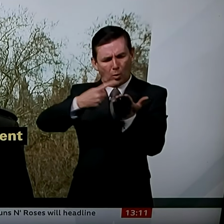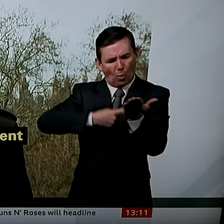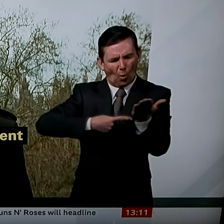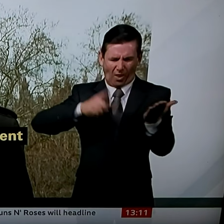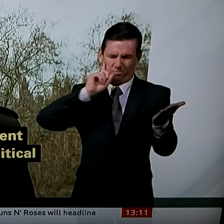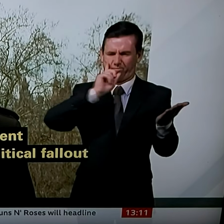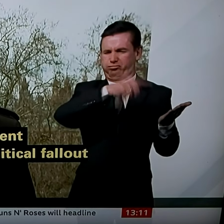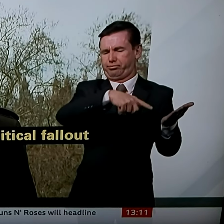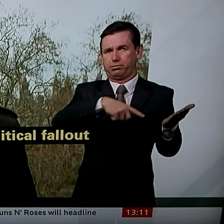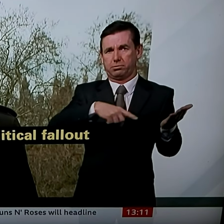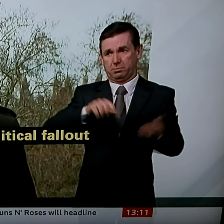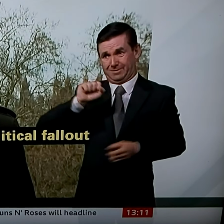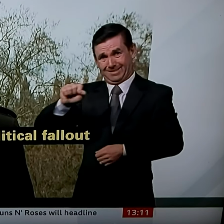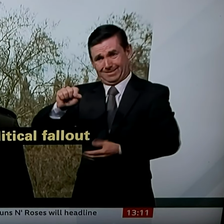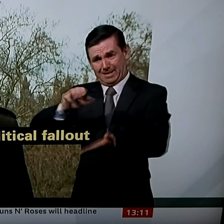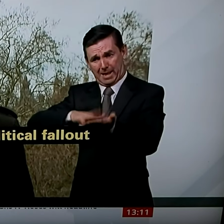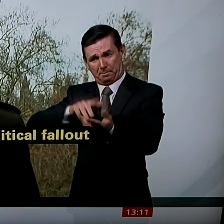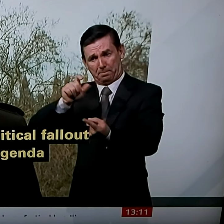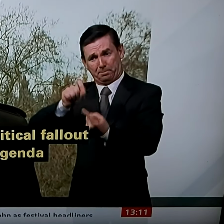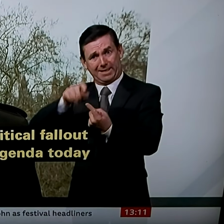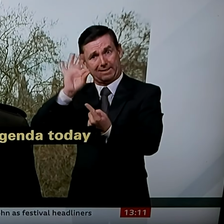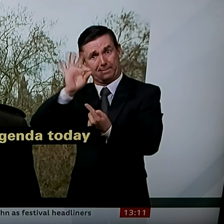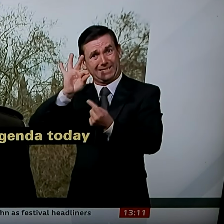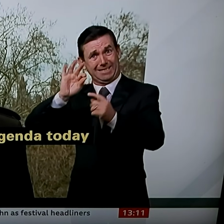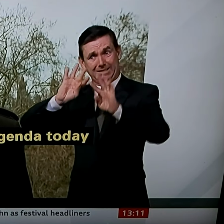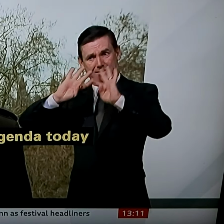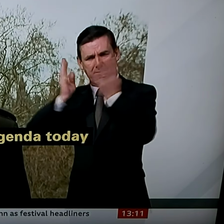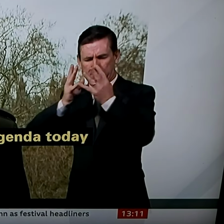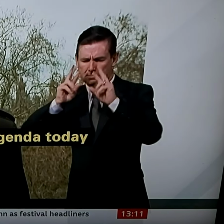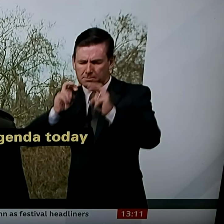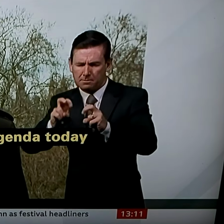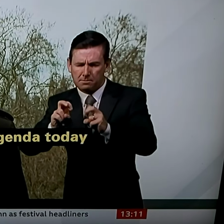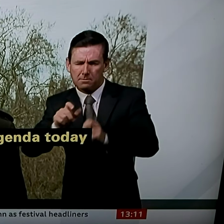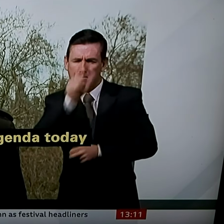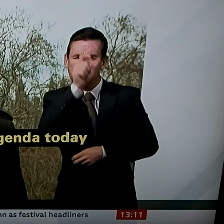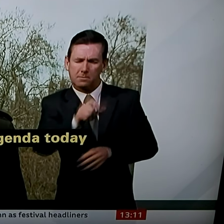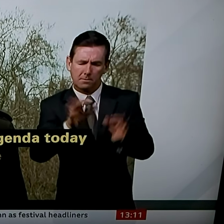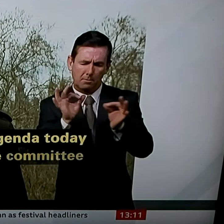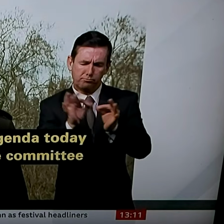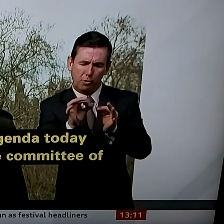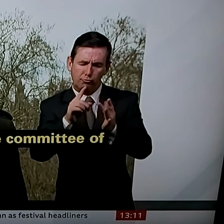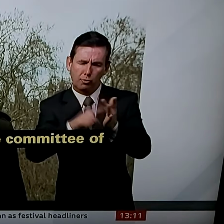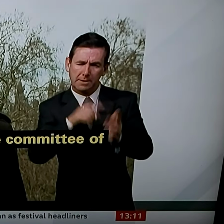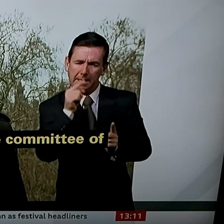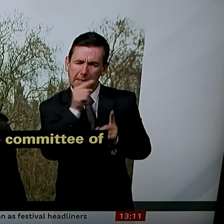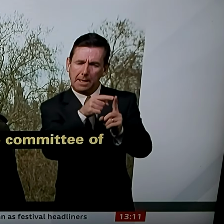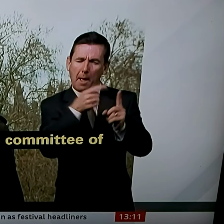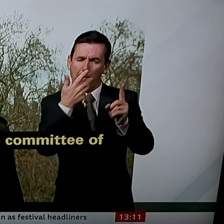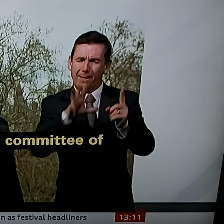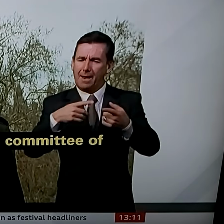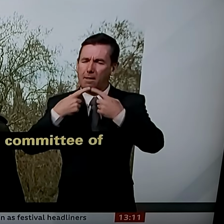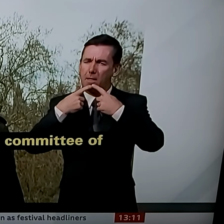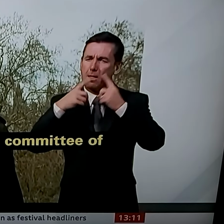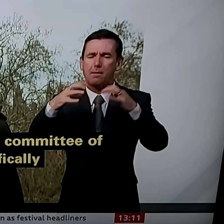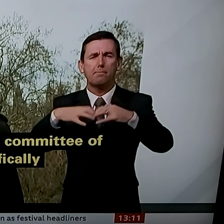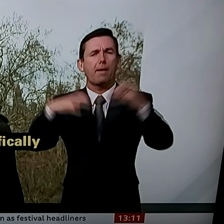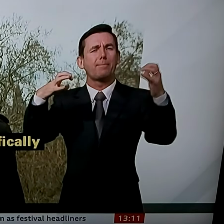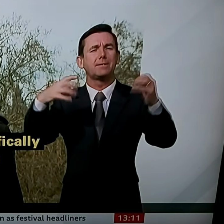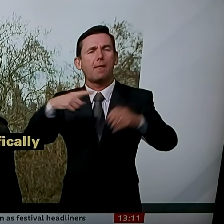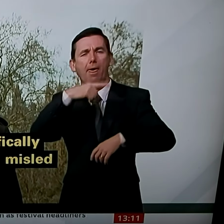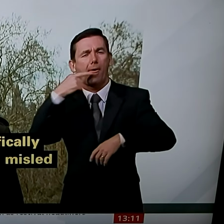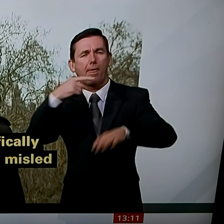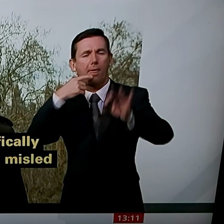of MPs that is looking into specifically whether Boris Johnson misled Parliament over his claims and